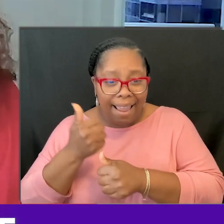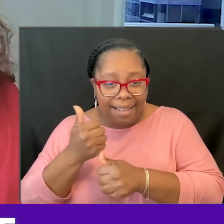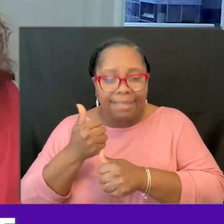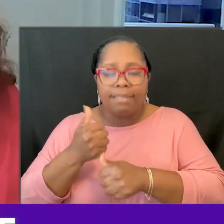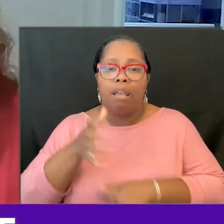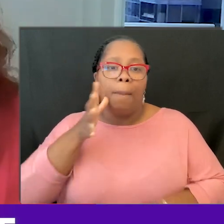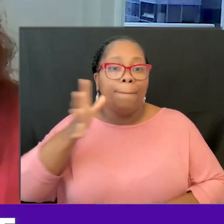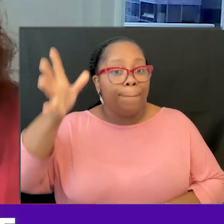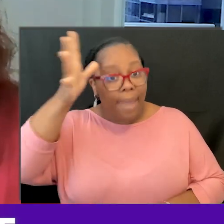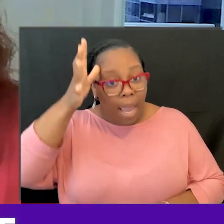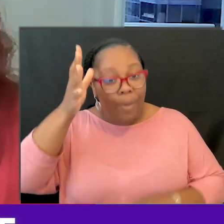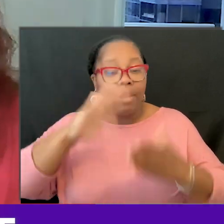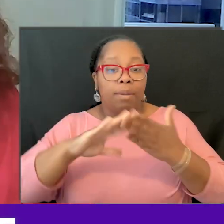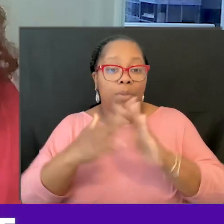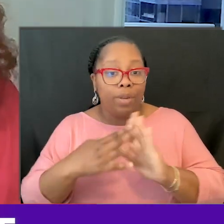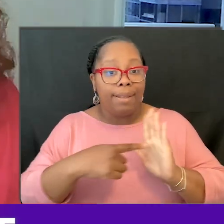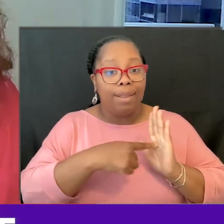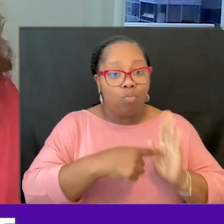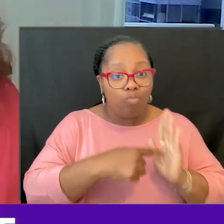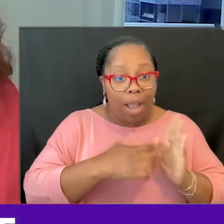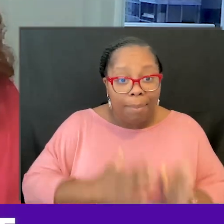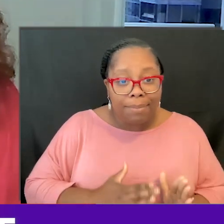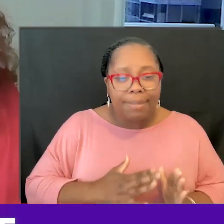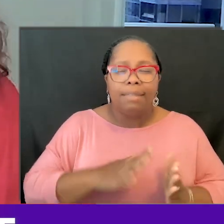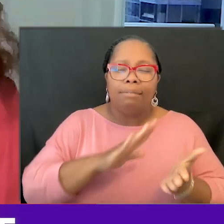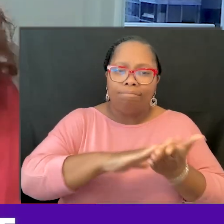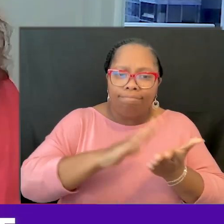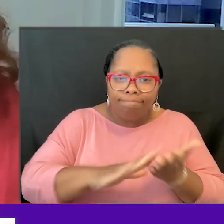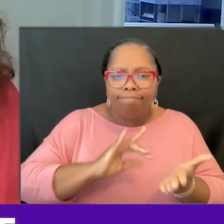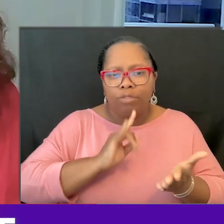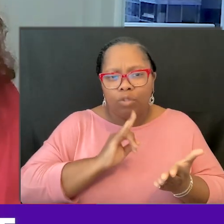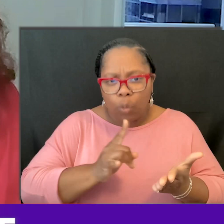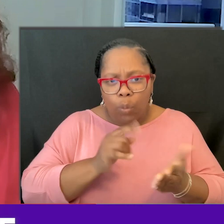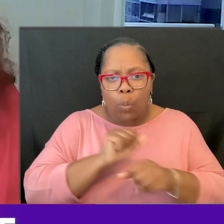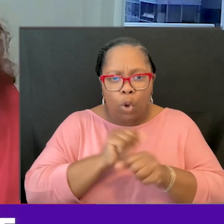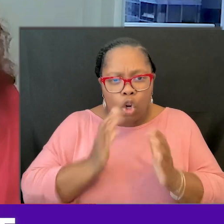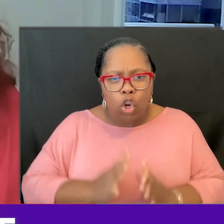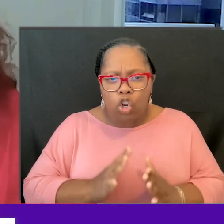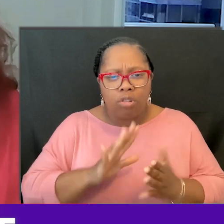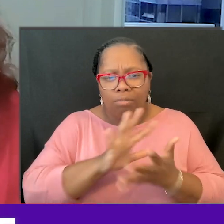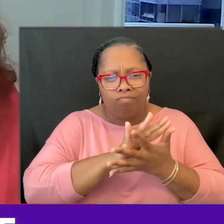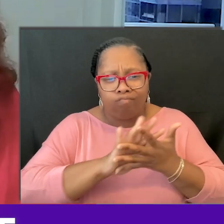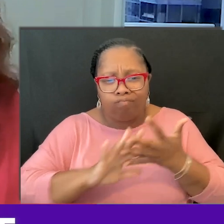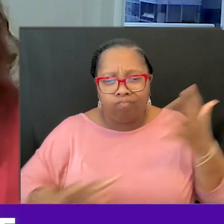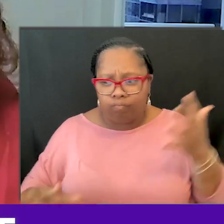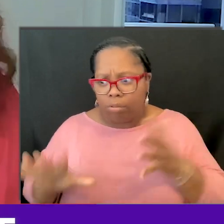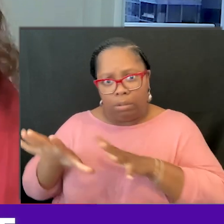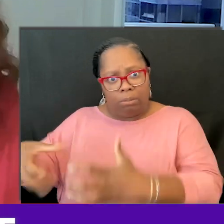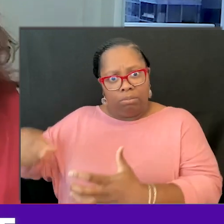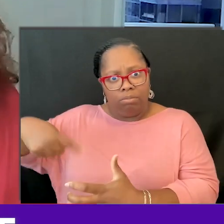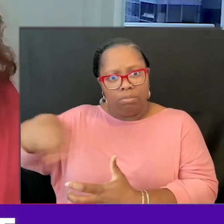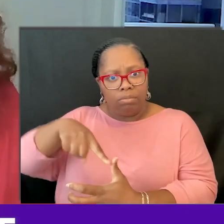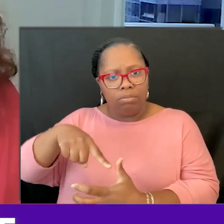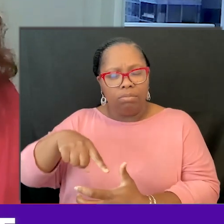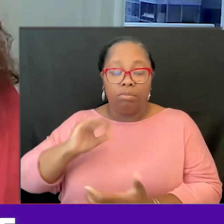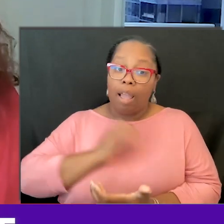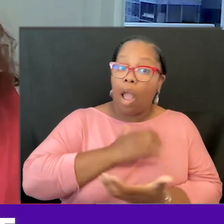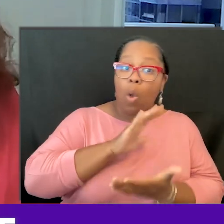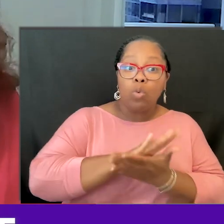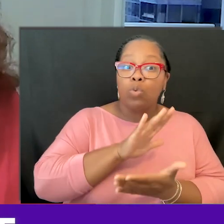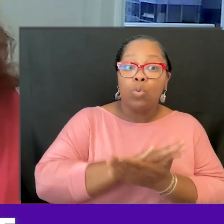parent community reps, custodial workers, and more. Our schools do not